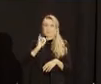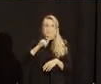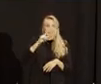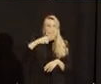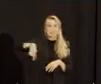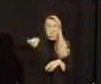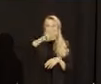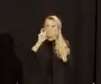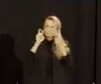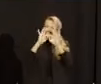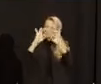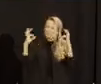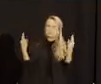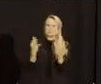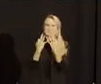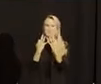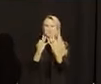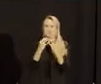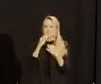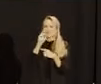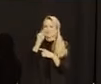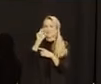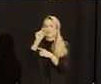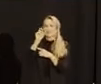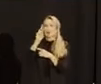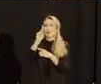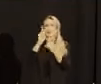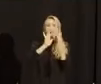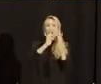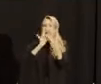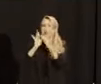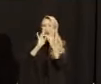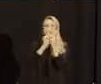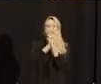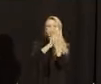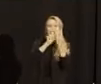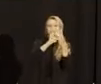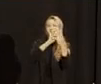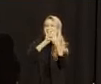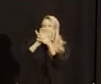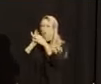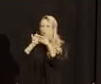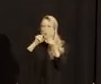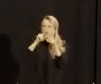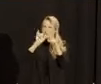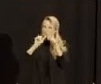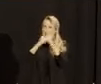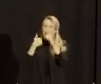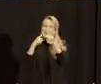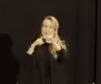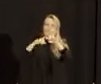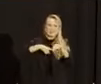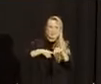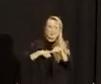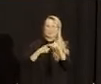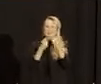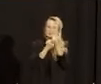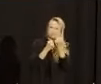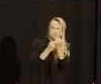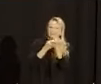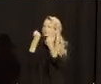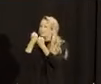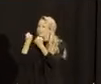our networks are the exact factors that we depended on over the last several